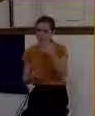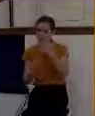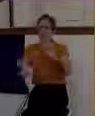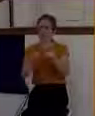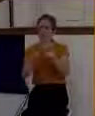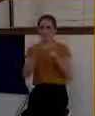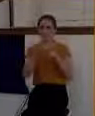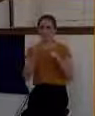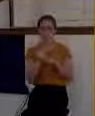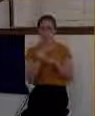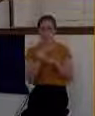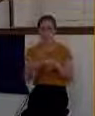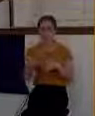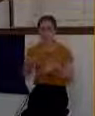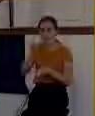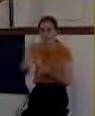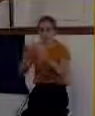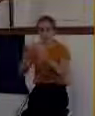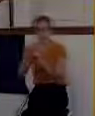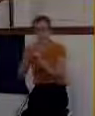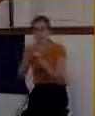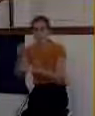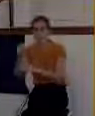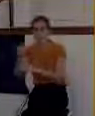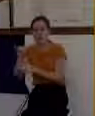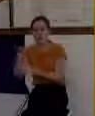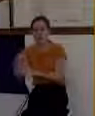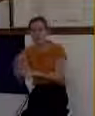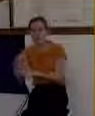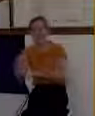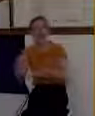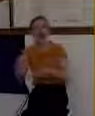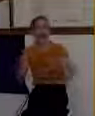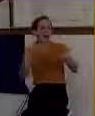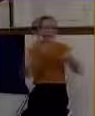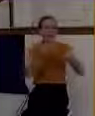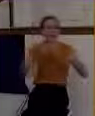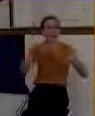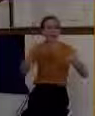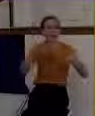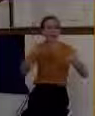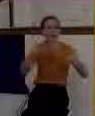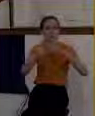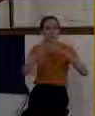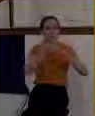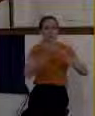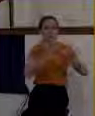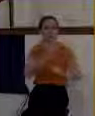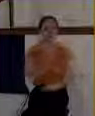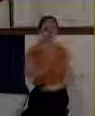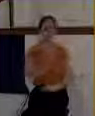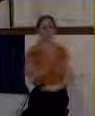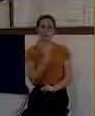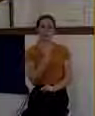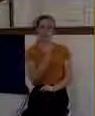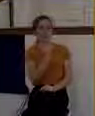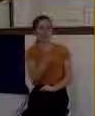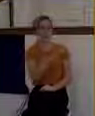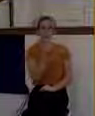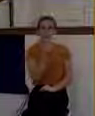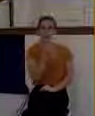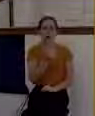do to the people in Bethel? He rebukes them. And this speaks about how the nation of Judah rebukes Israel for its